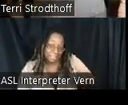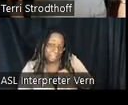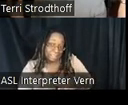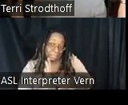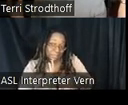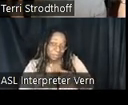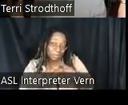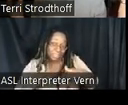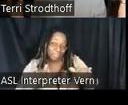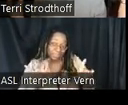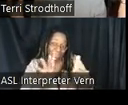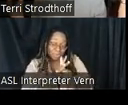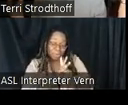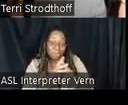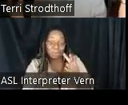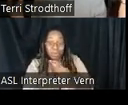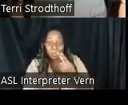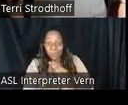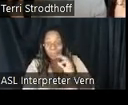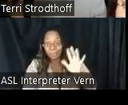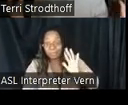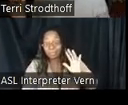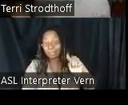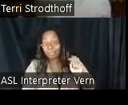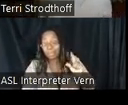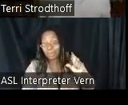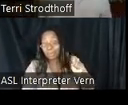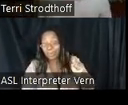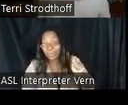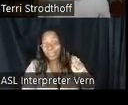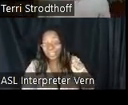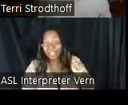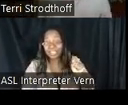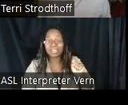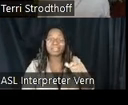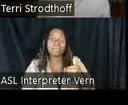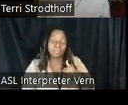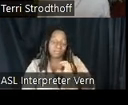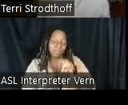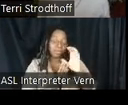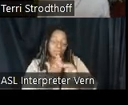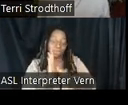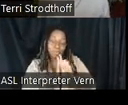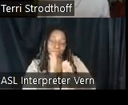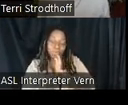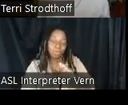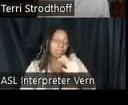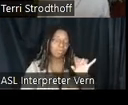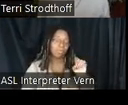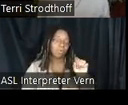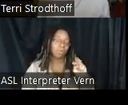up using all those tools. And our curriculum developers, Jolene and Molly, have coined